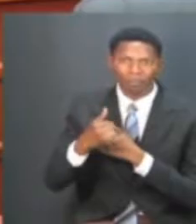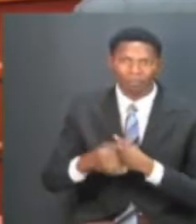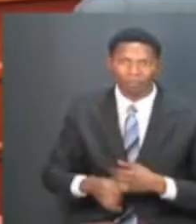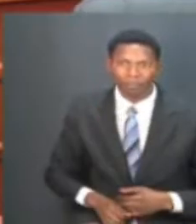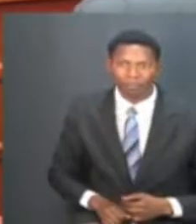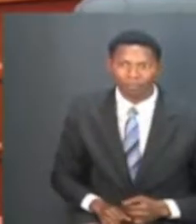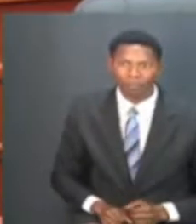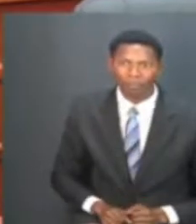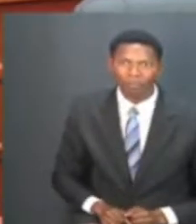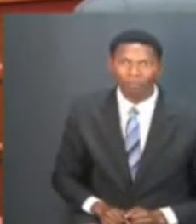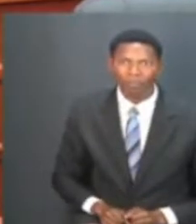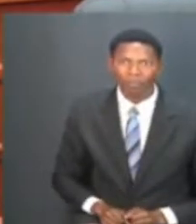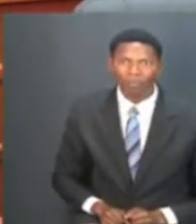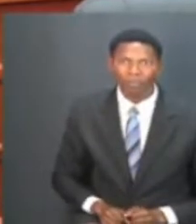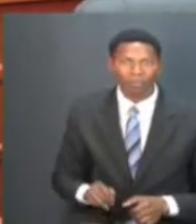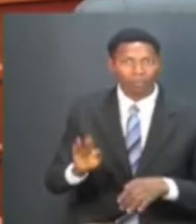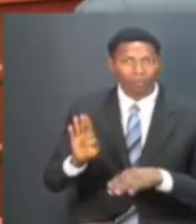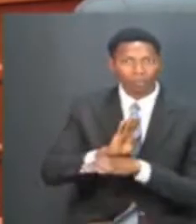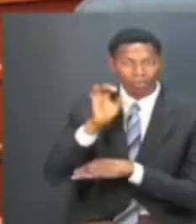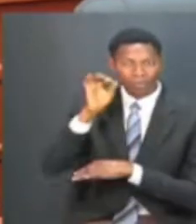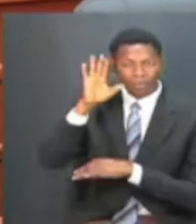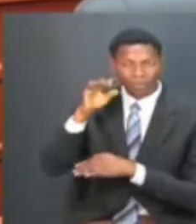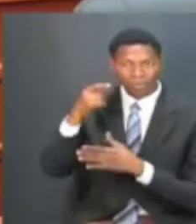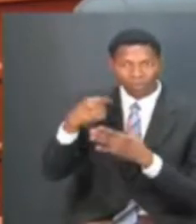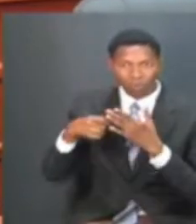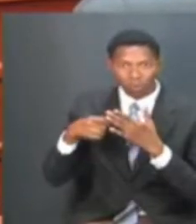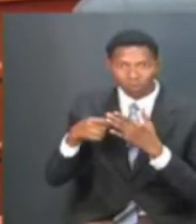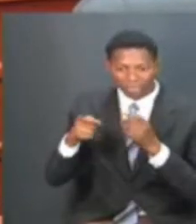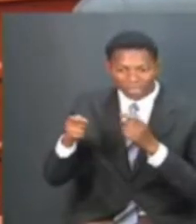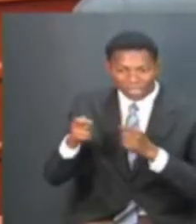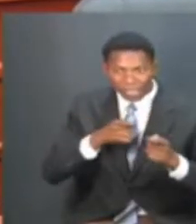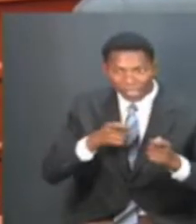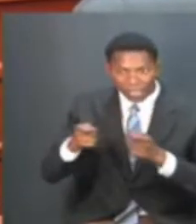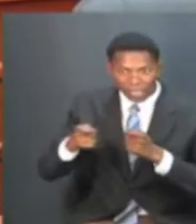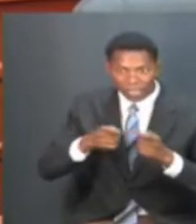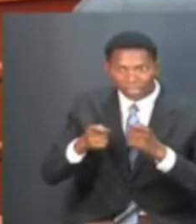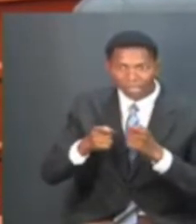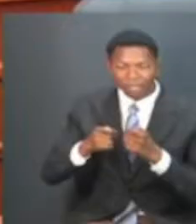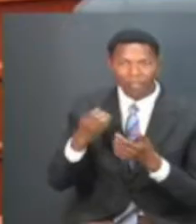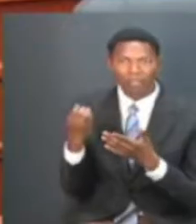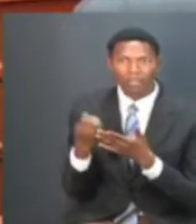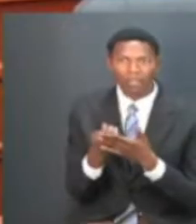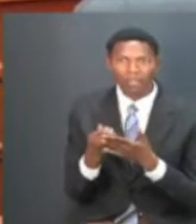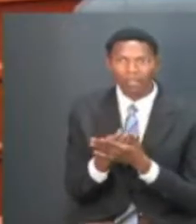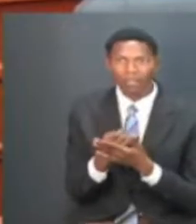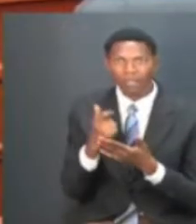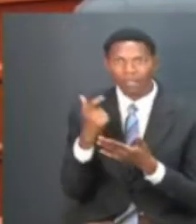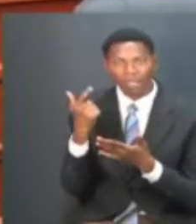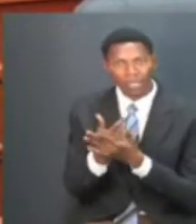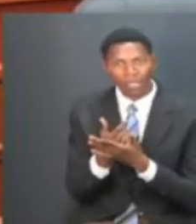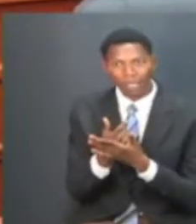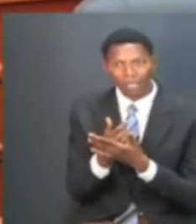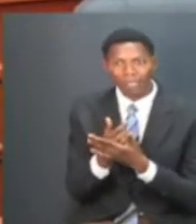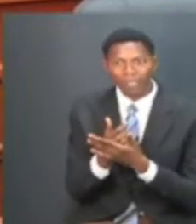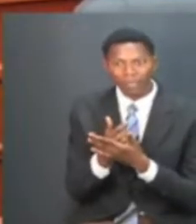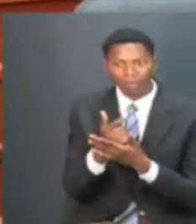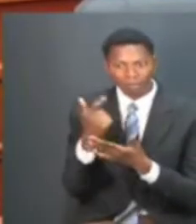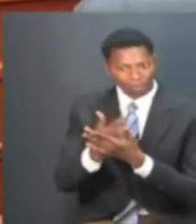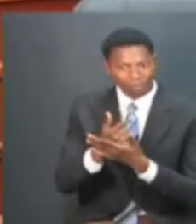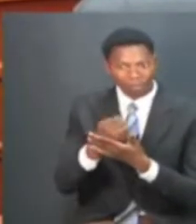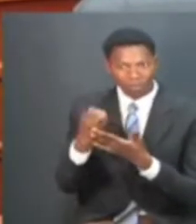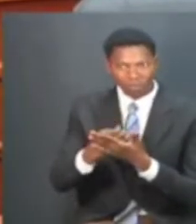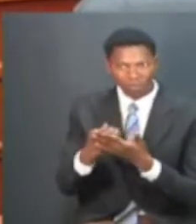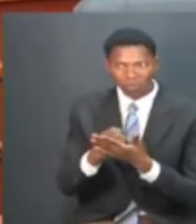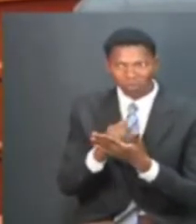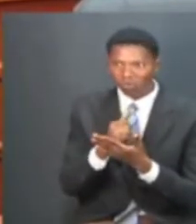Entrepreneurship drives economies, and Ghana's economy is no exception.